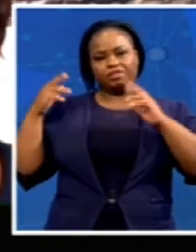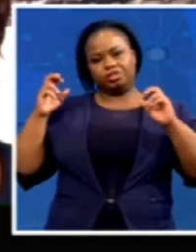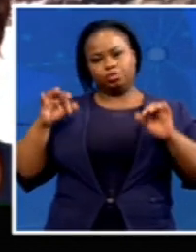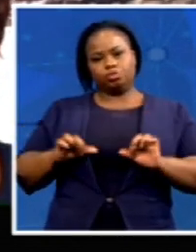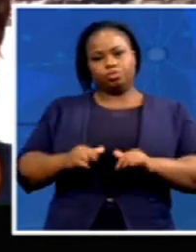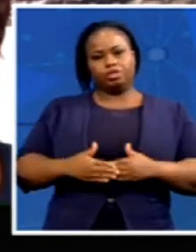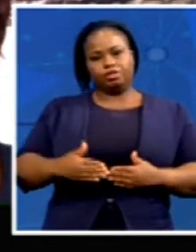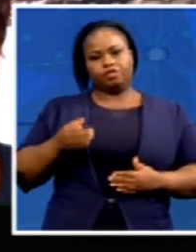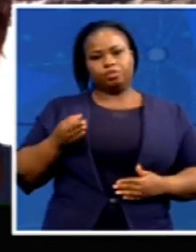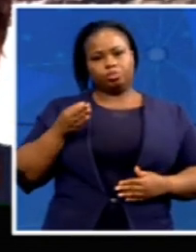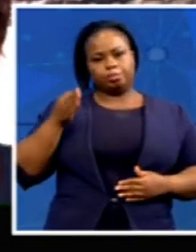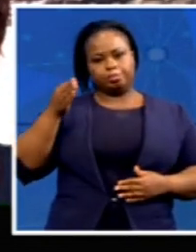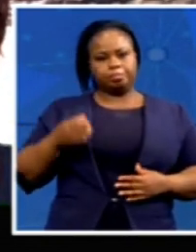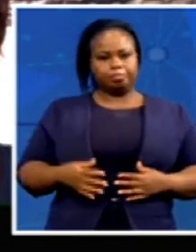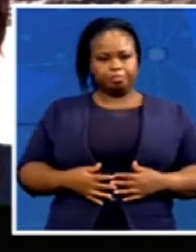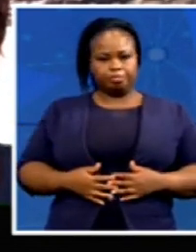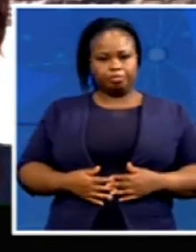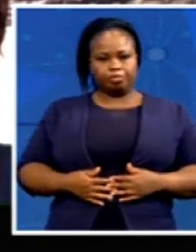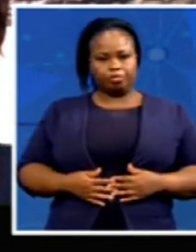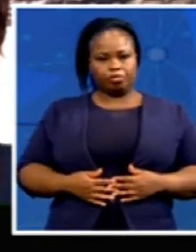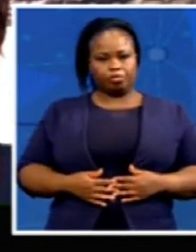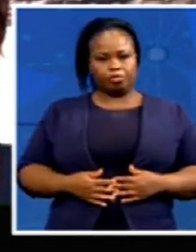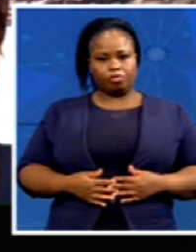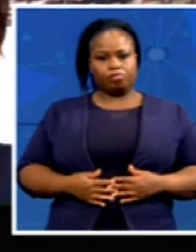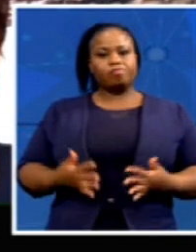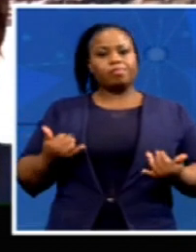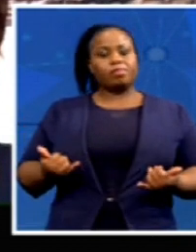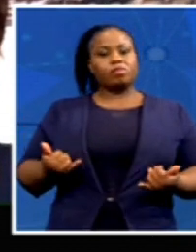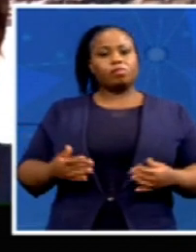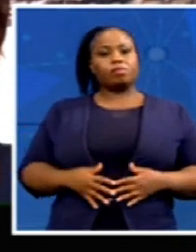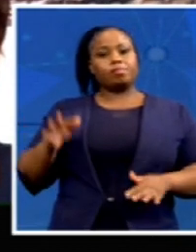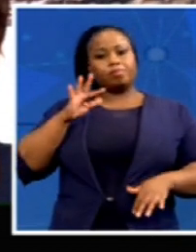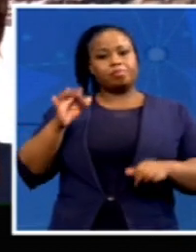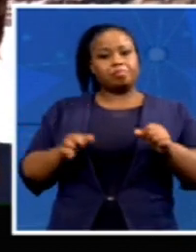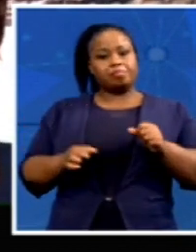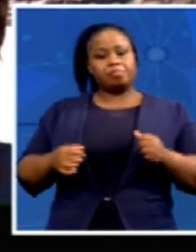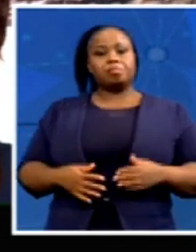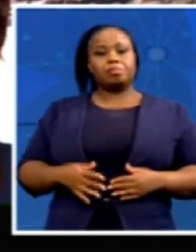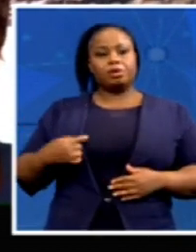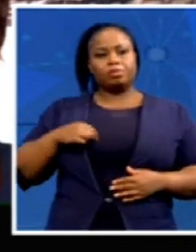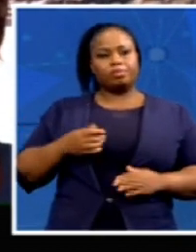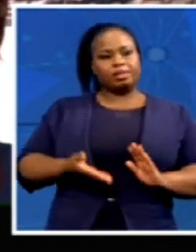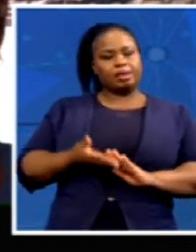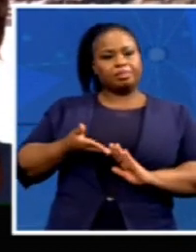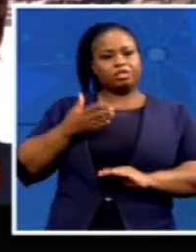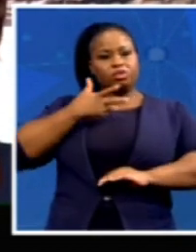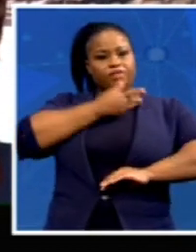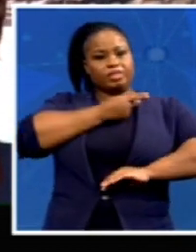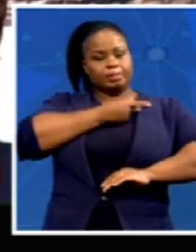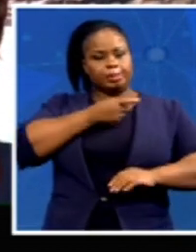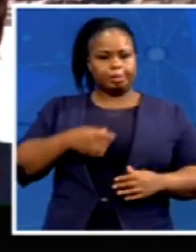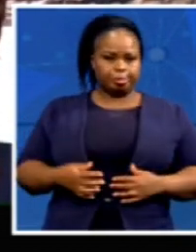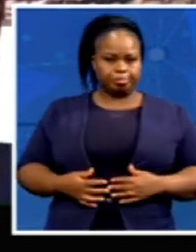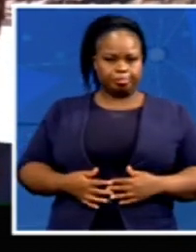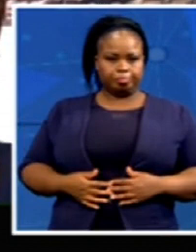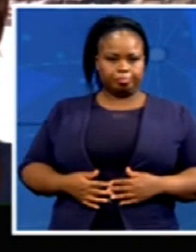So let me then conclude the remarks with an update on the vaccine and vaccination. As of